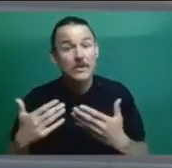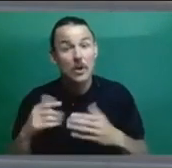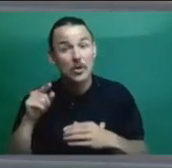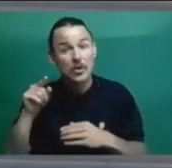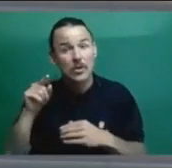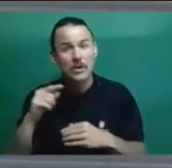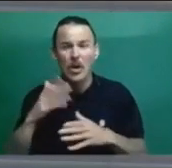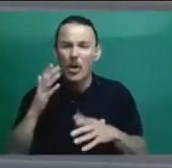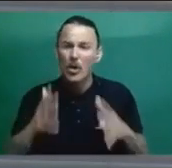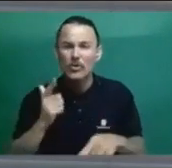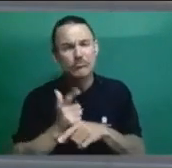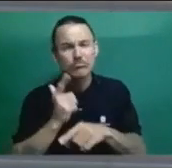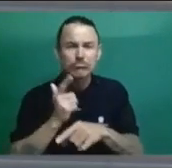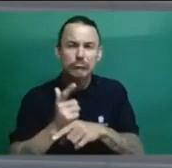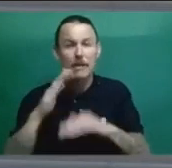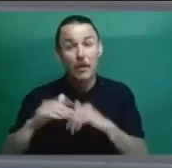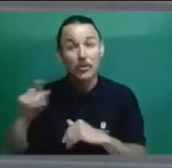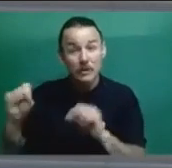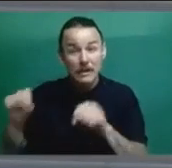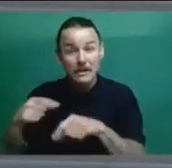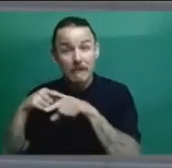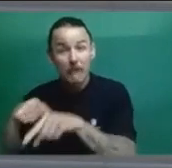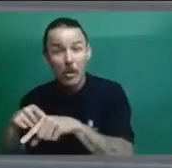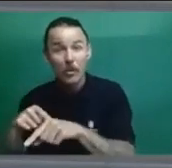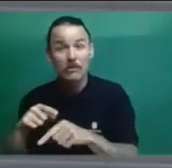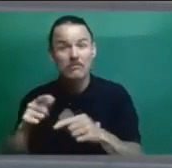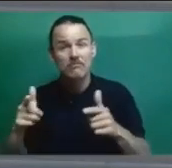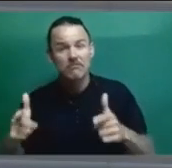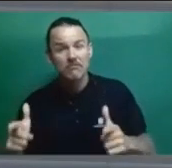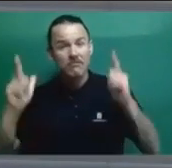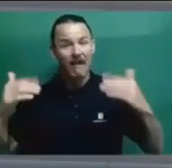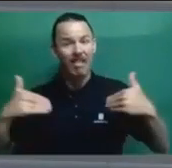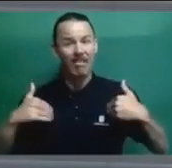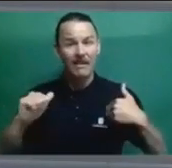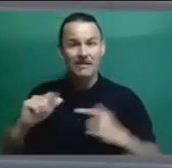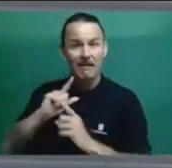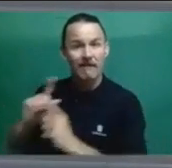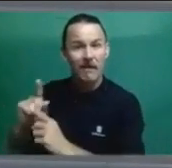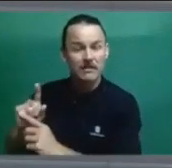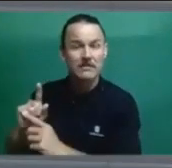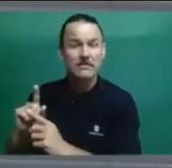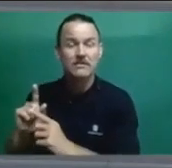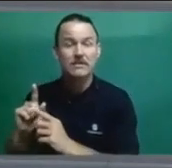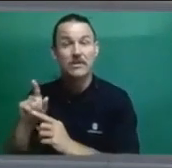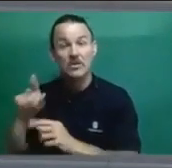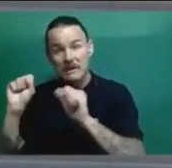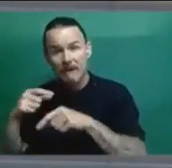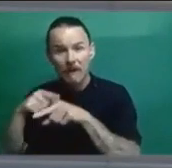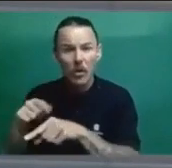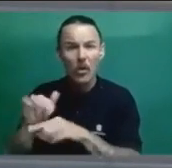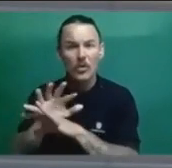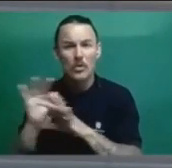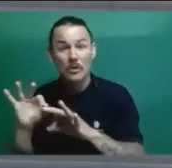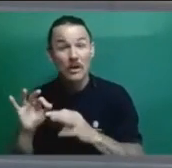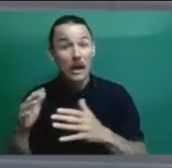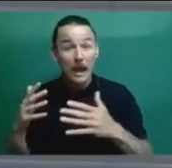instances where the Chief Health Officer has made a recommendation for either more restrictions or more easing